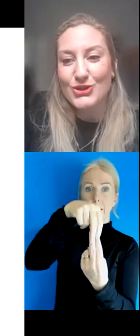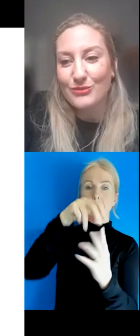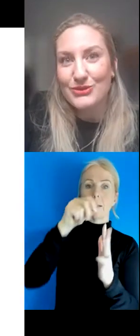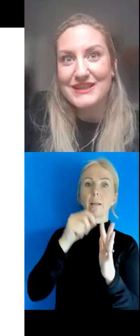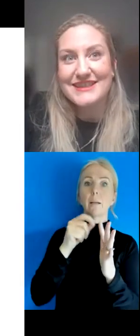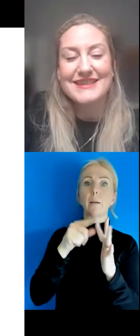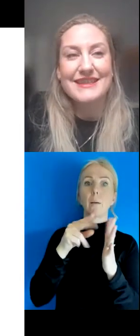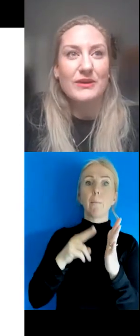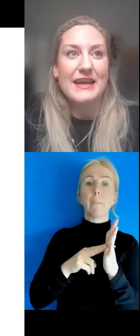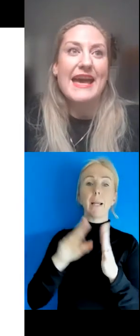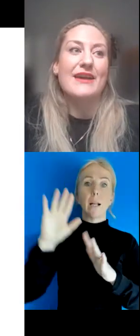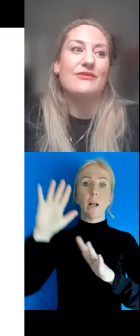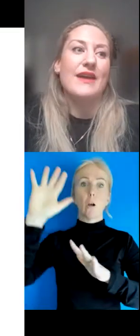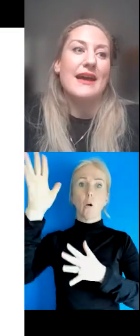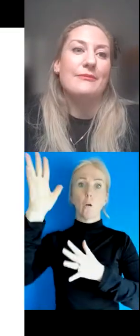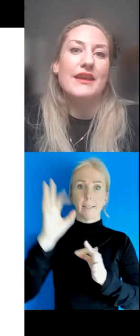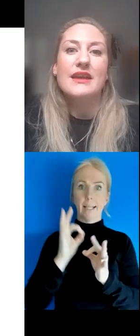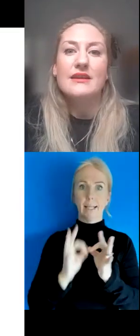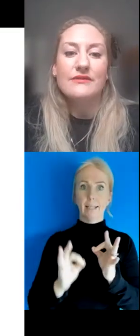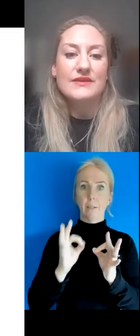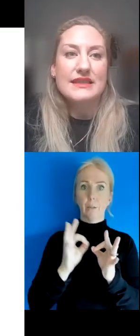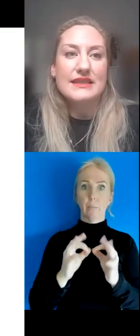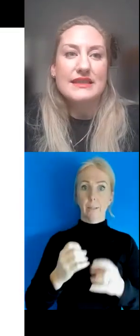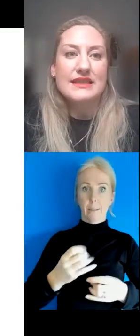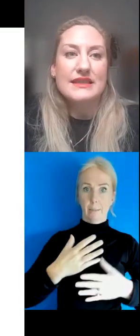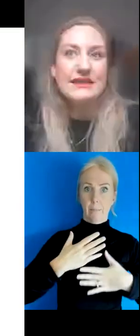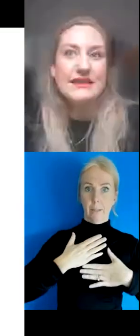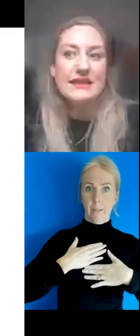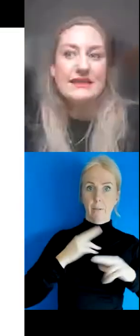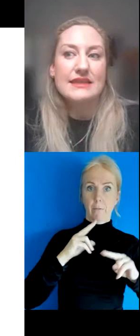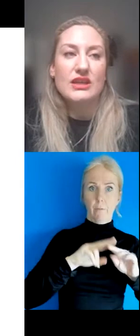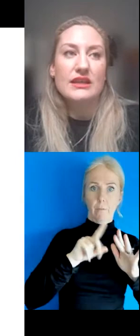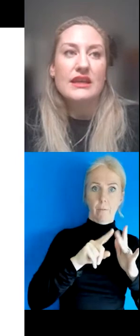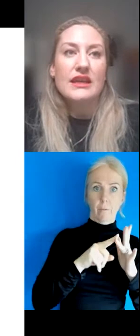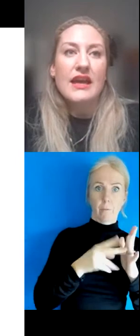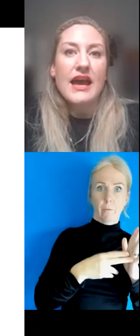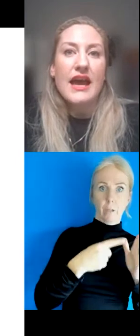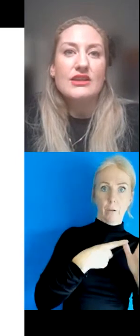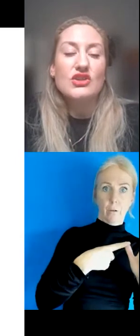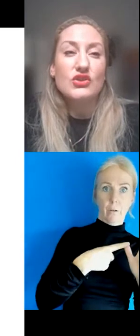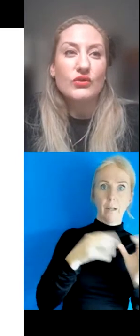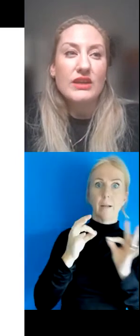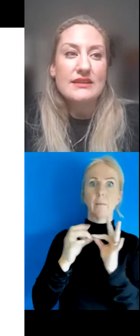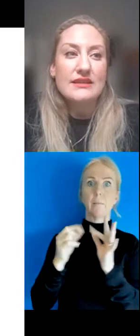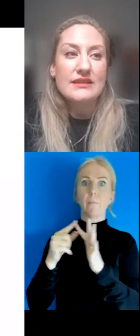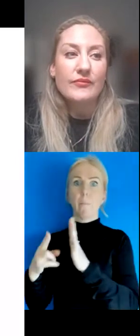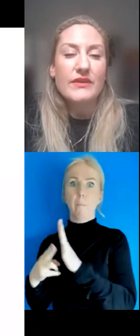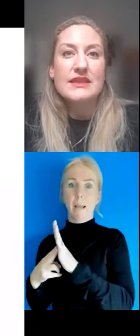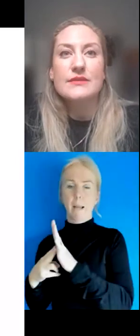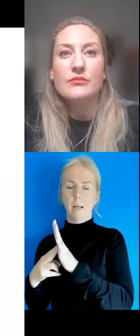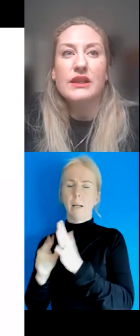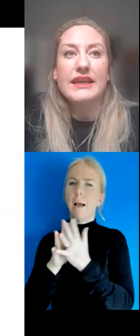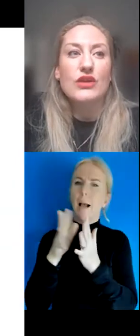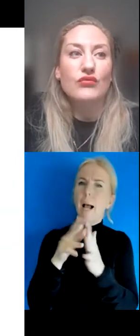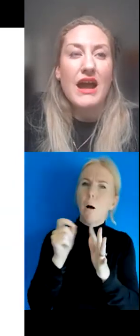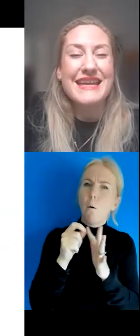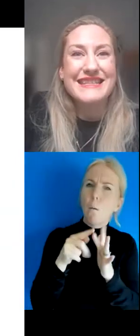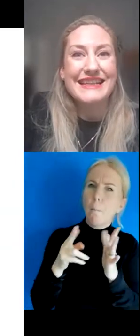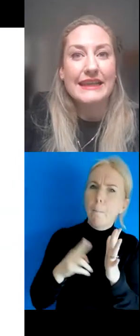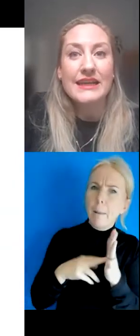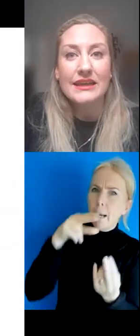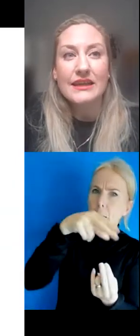Auslan interpreters that we have facilitating today's session. To do this,